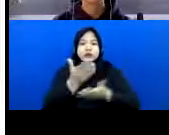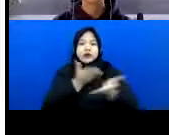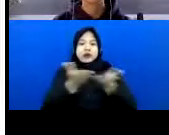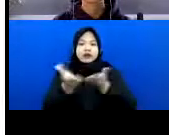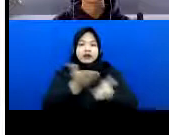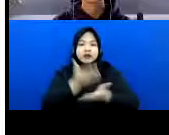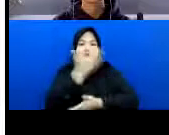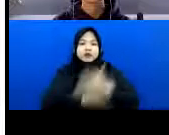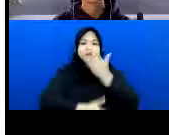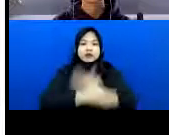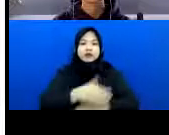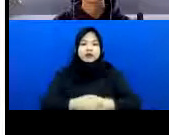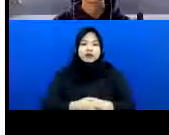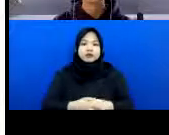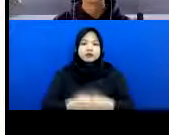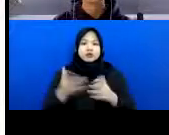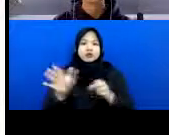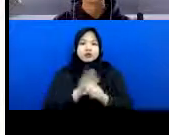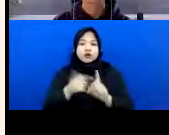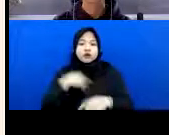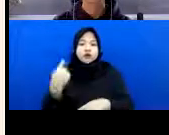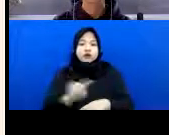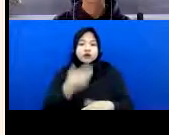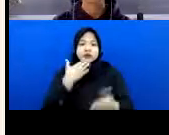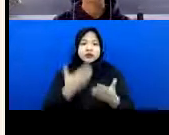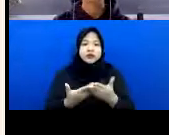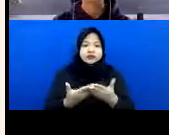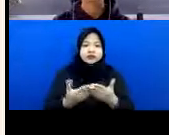So that's all from us. Thank you.